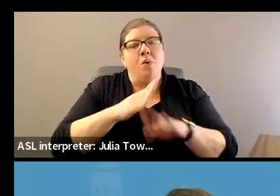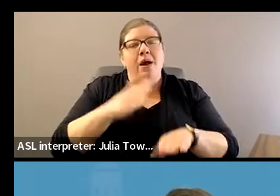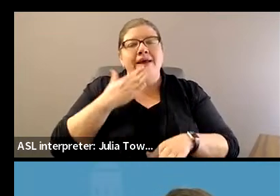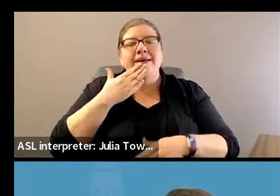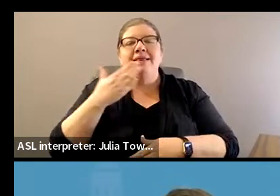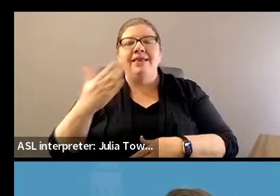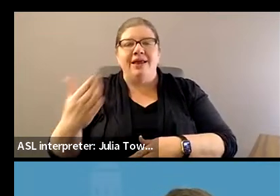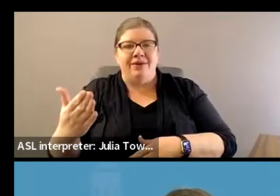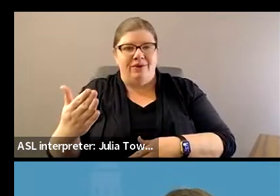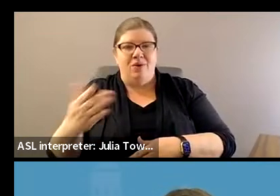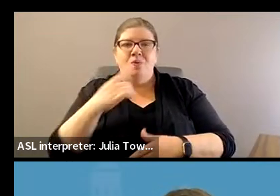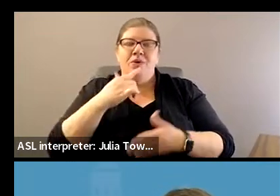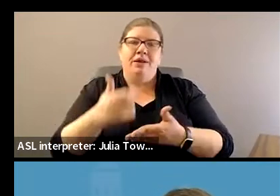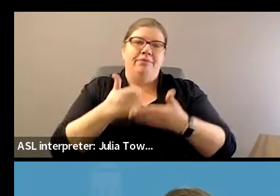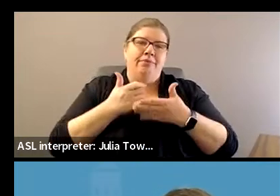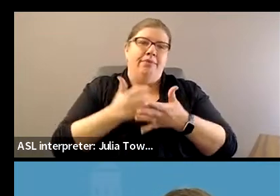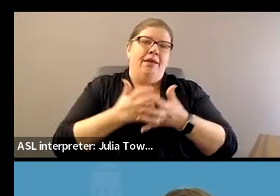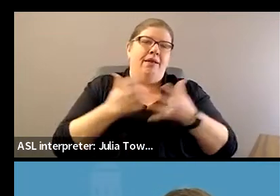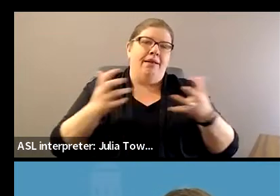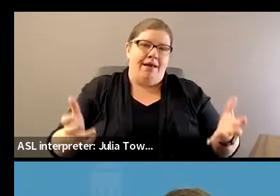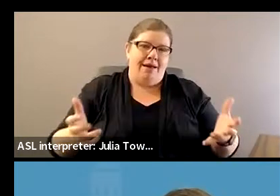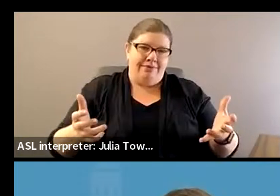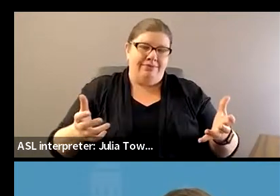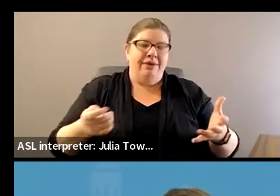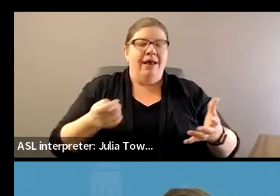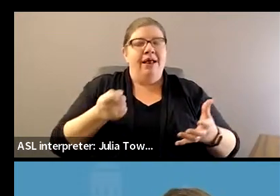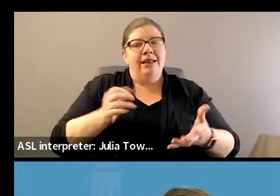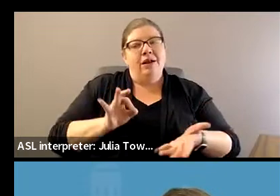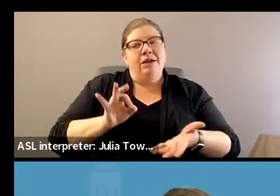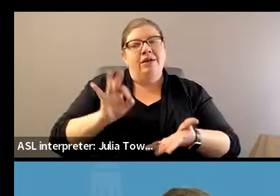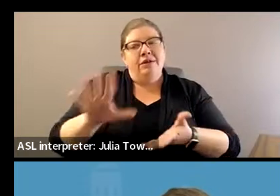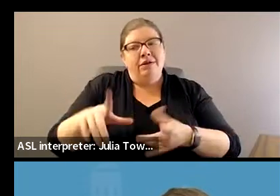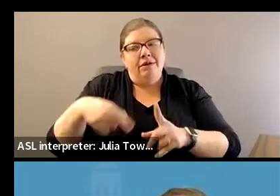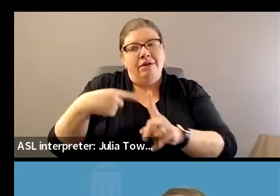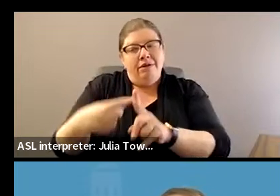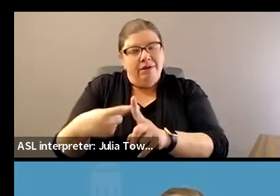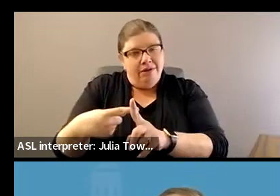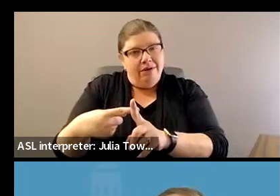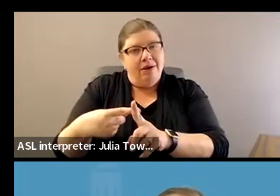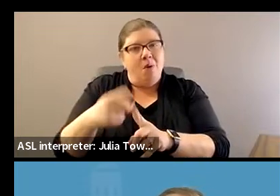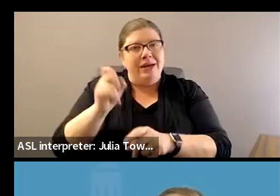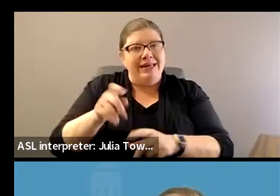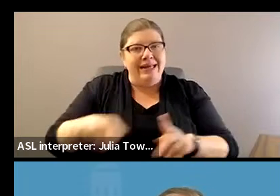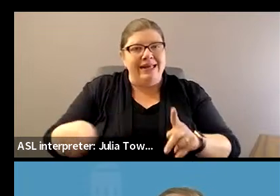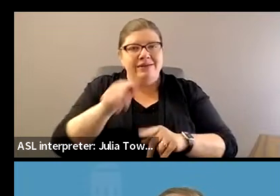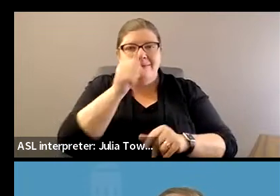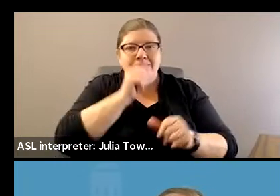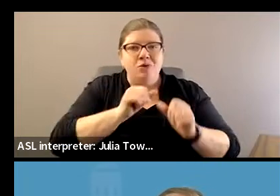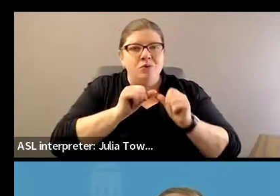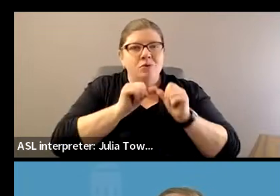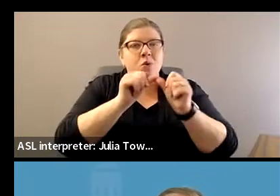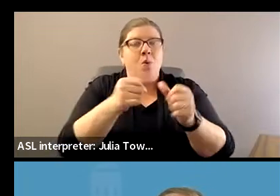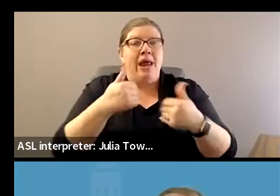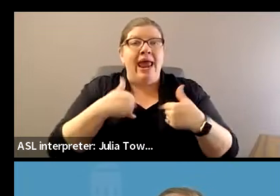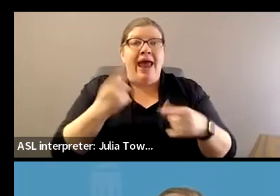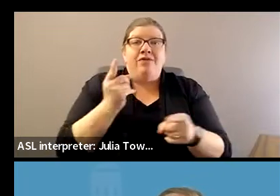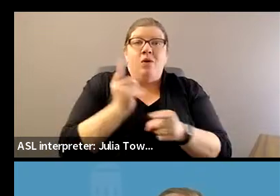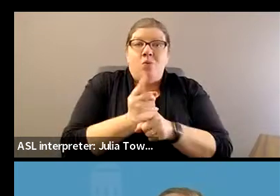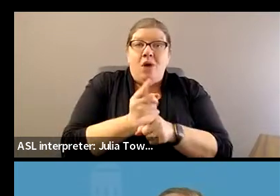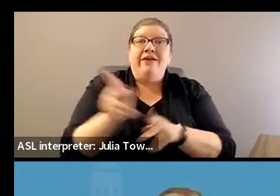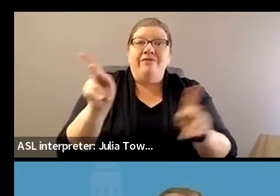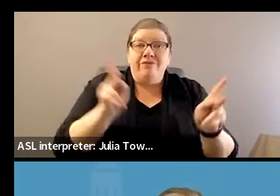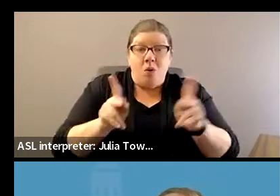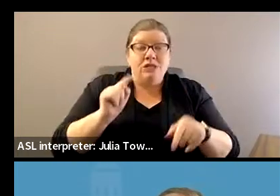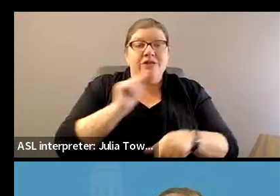way. A little reassurance, because we need these folks in the long haul. We have the right folks for these